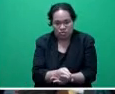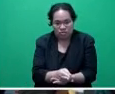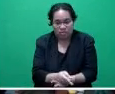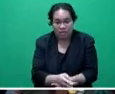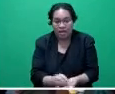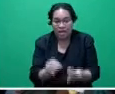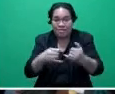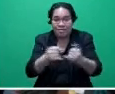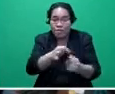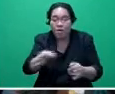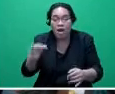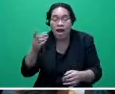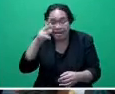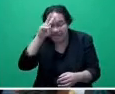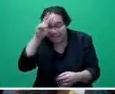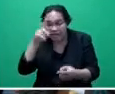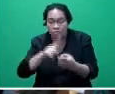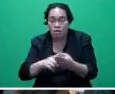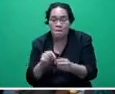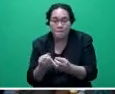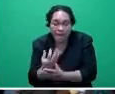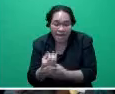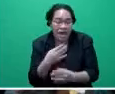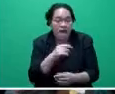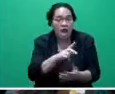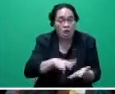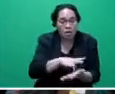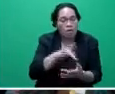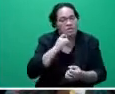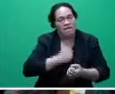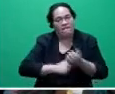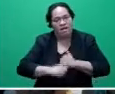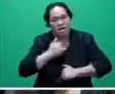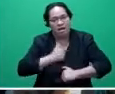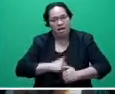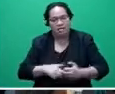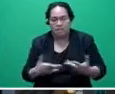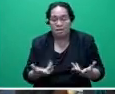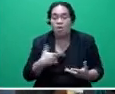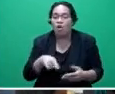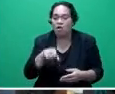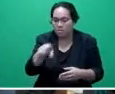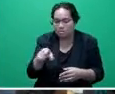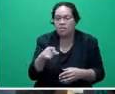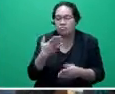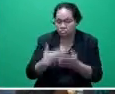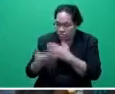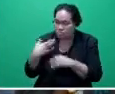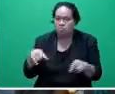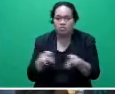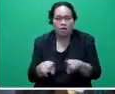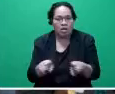Maritime places like Tandavu, Banga, Vatulele, Lomaiviti, Mr. Speaker, sir, are going to suffer from what they have been suffering in the past under